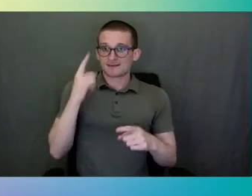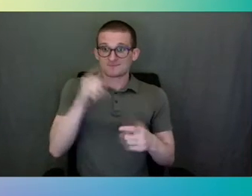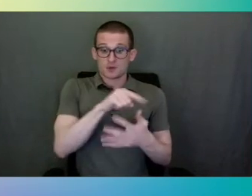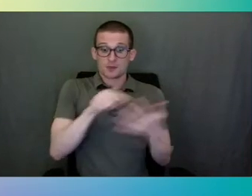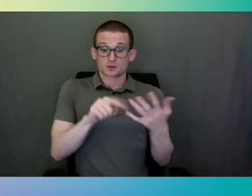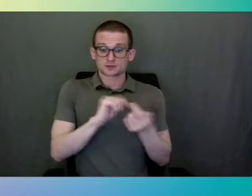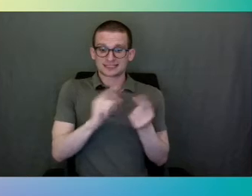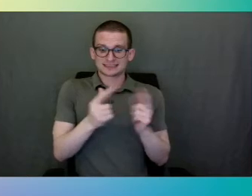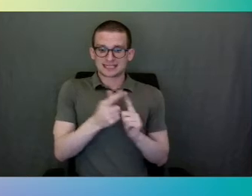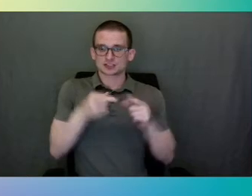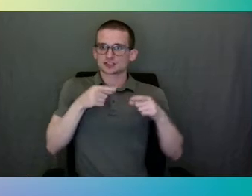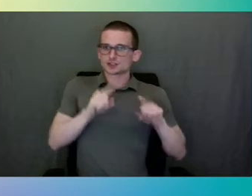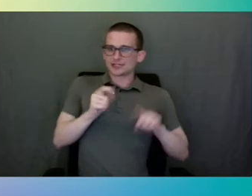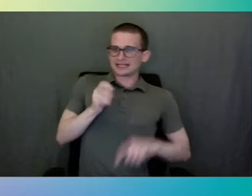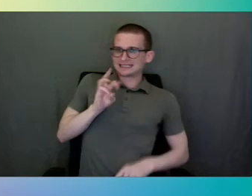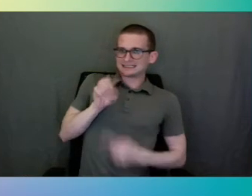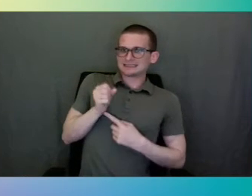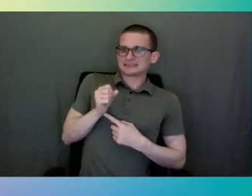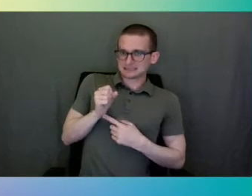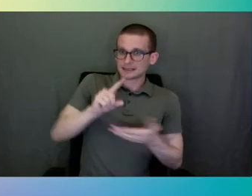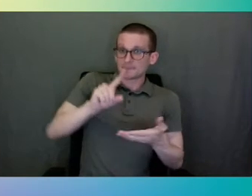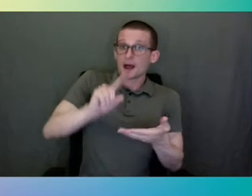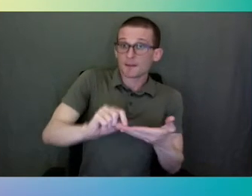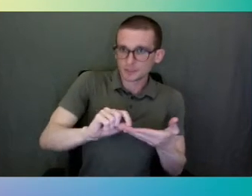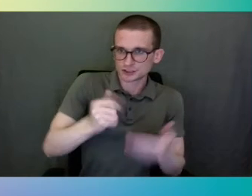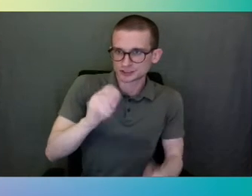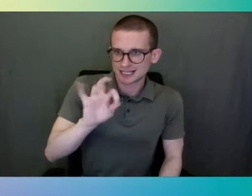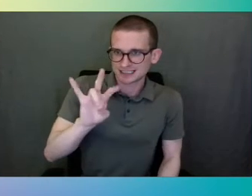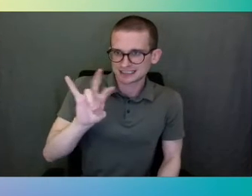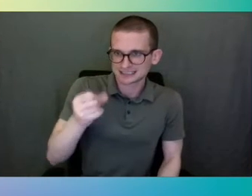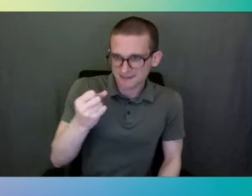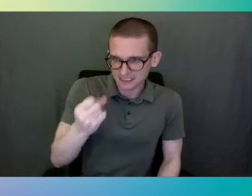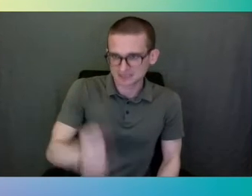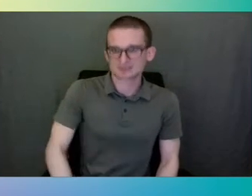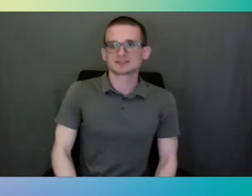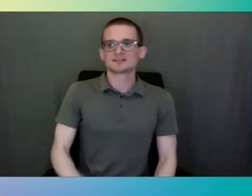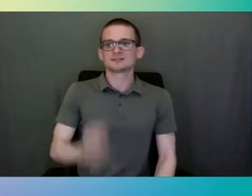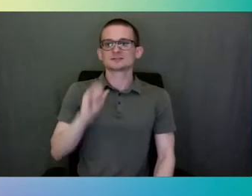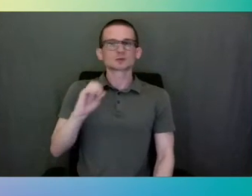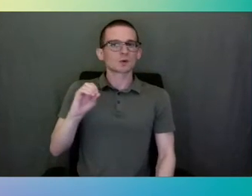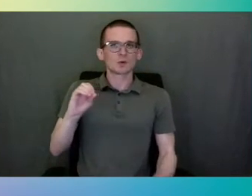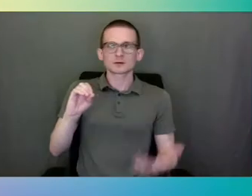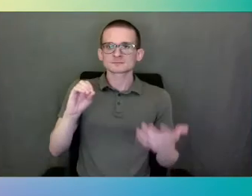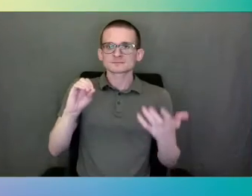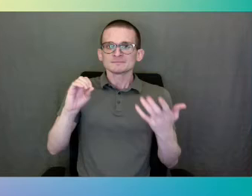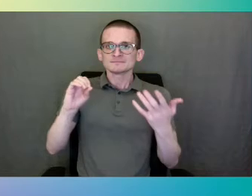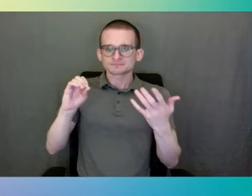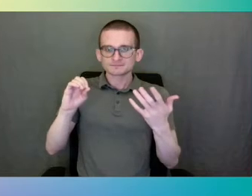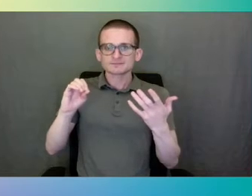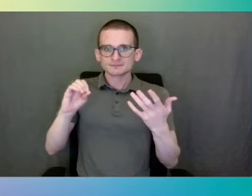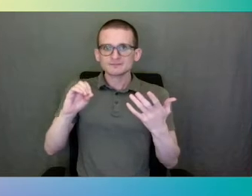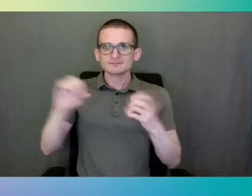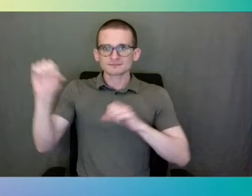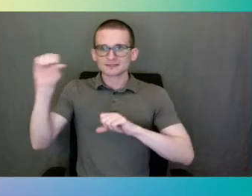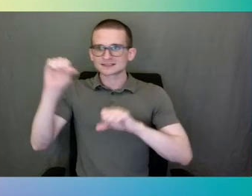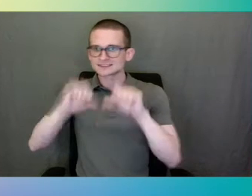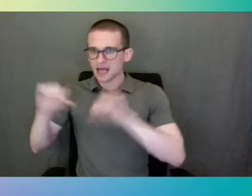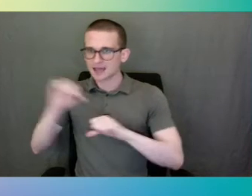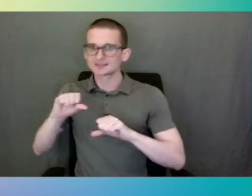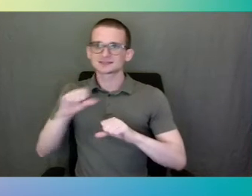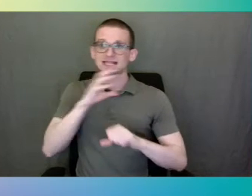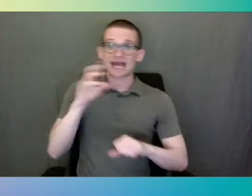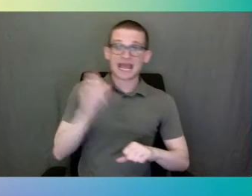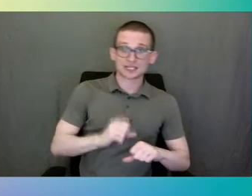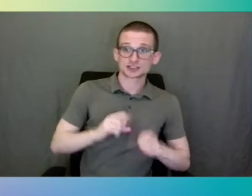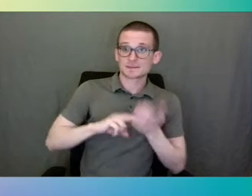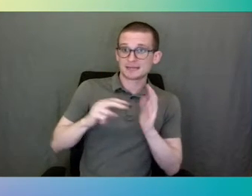in the 1970s. So respecting both scientific and ancient meanings of words, a superior translation